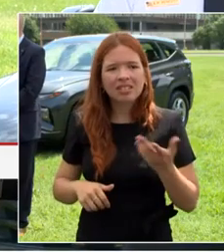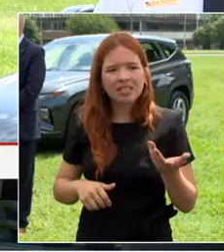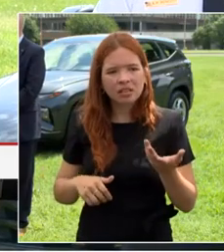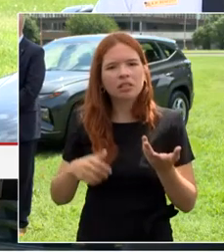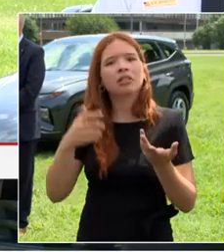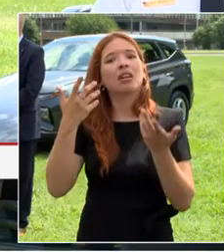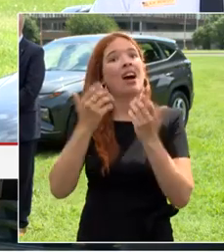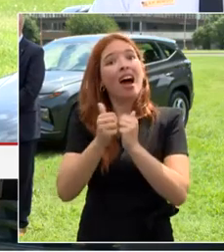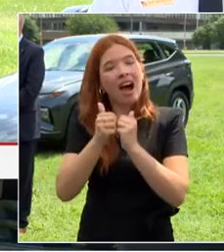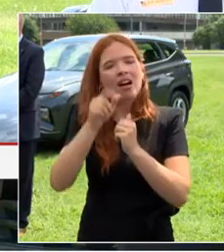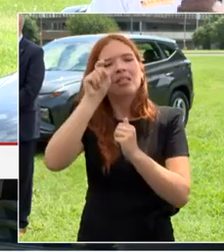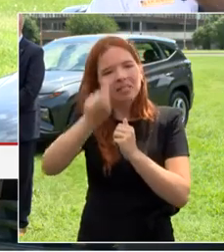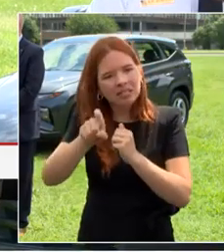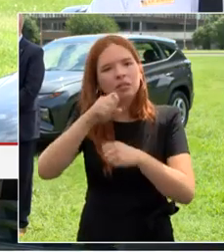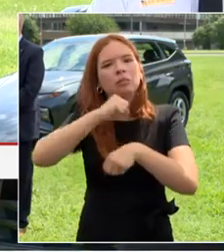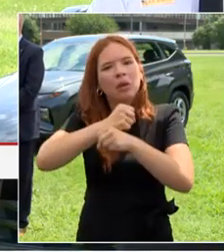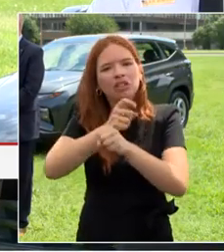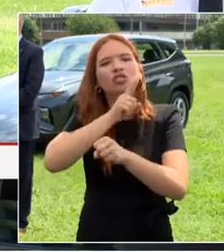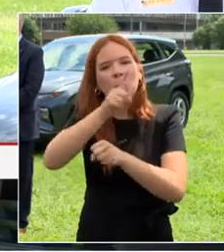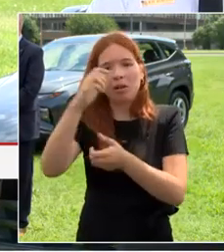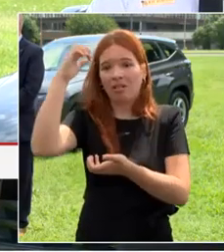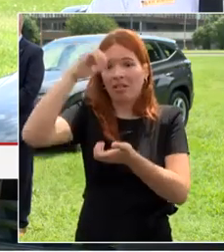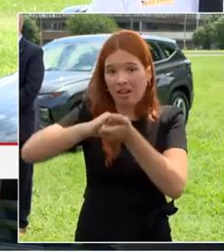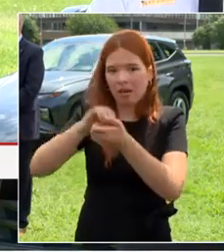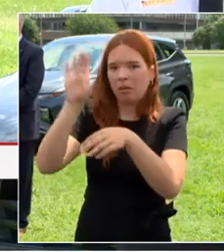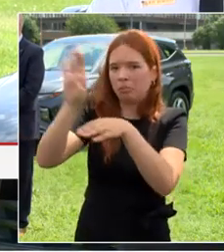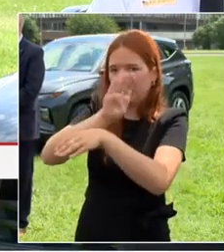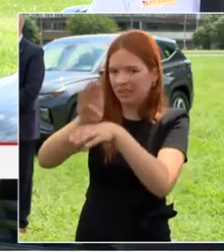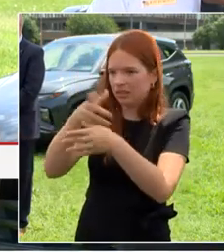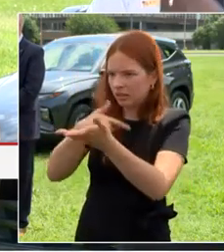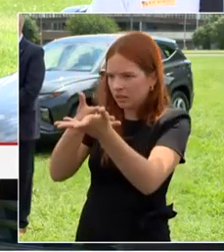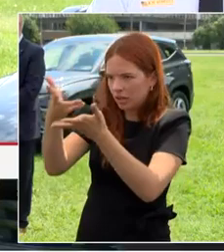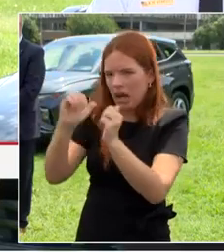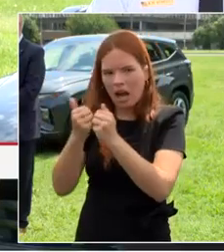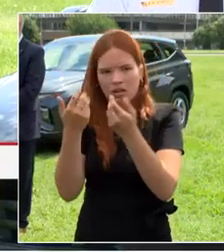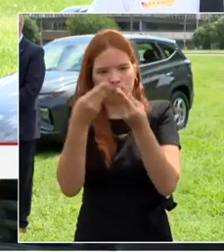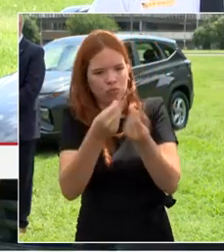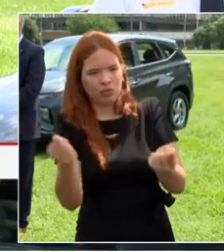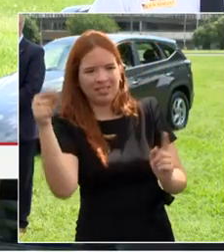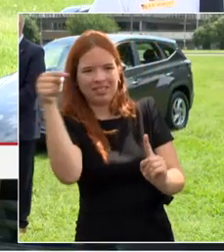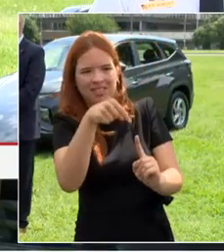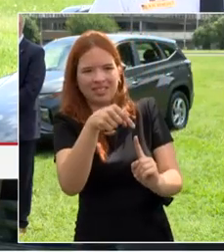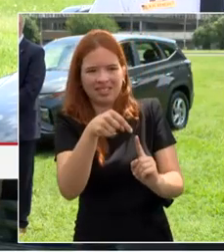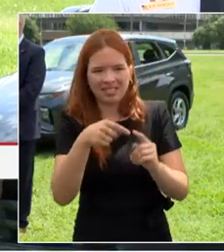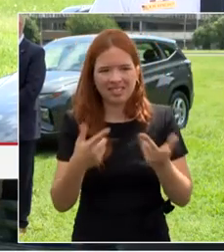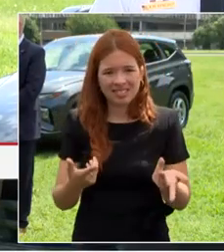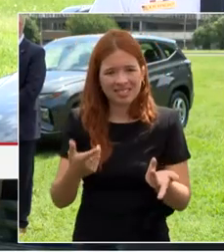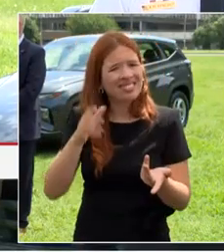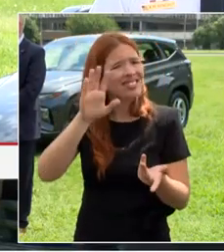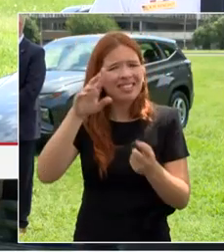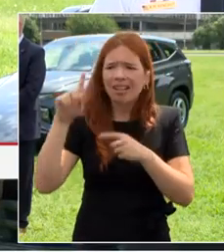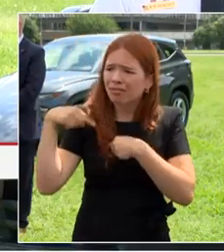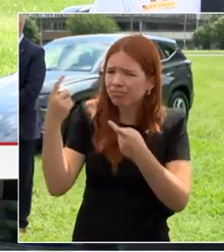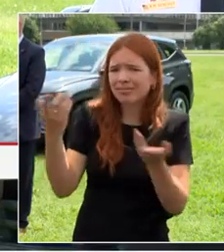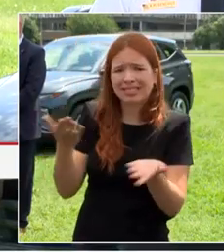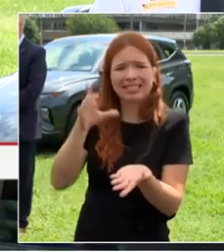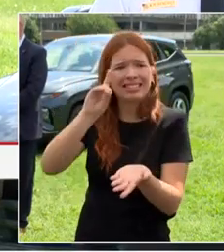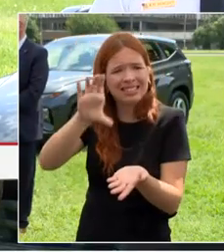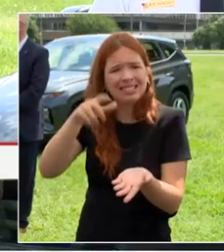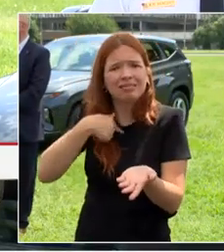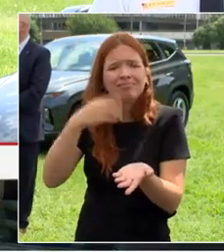also important. MPD has long had a practice of advising businesses